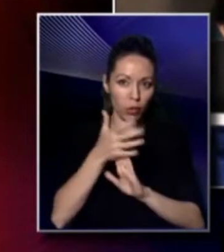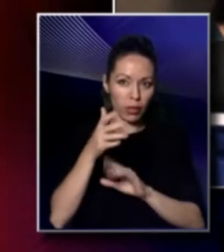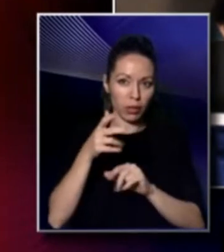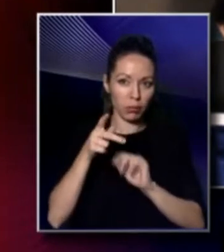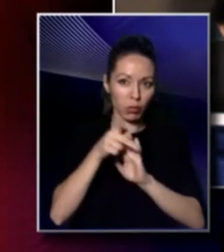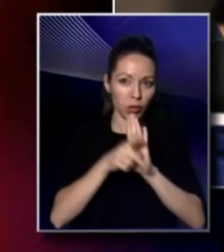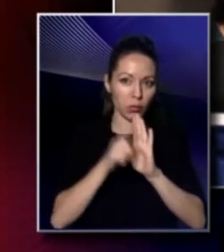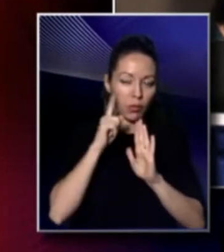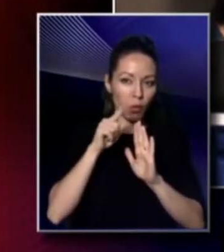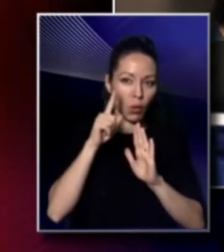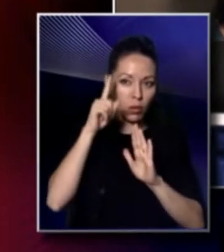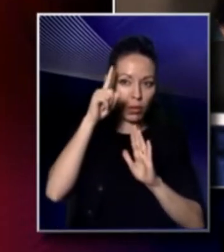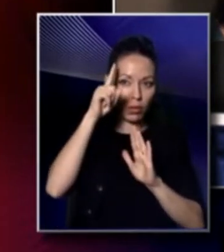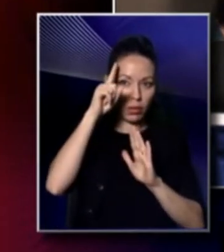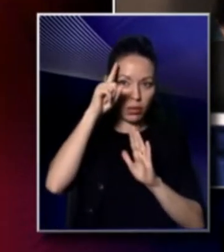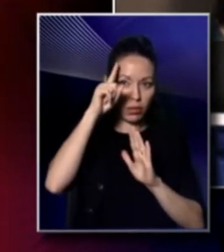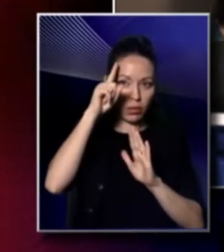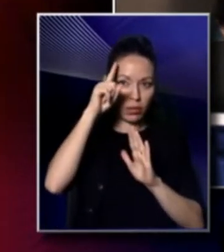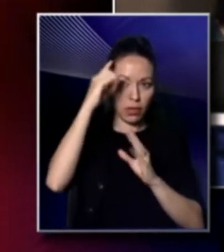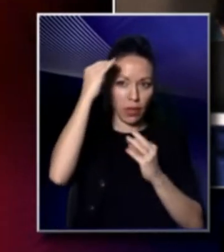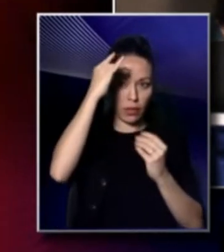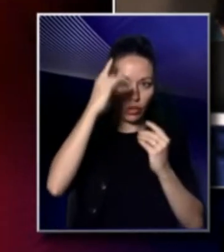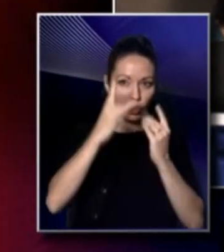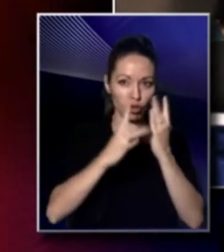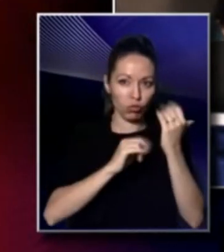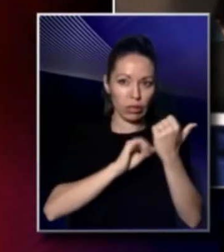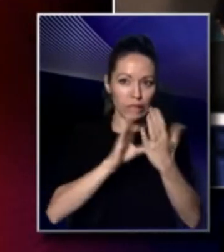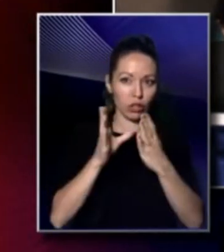Committee, correct? Or is it for the whole agency?